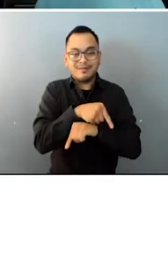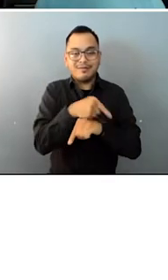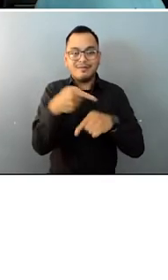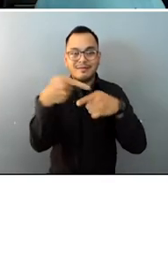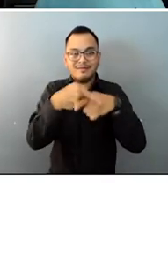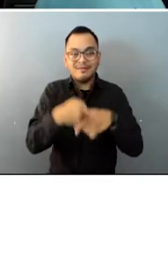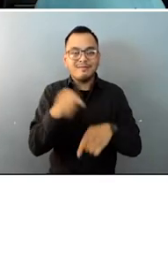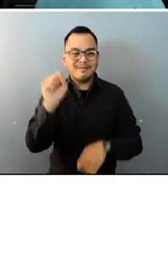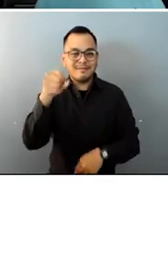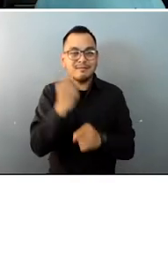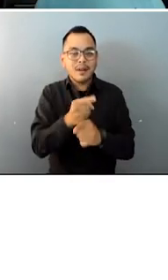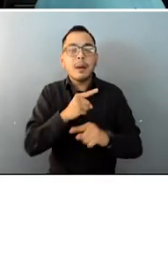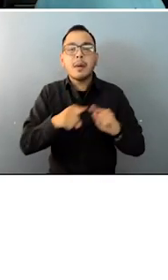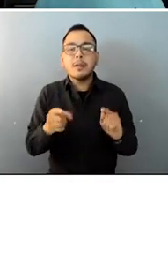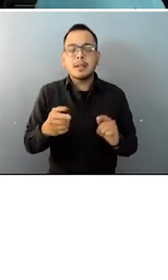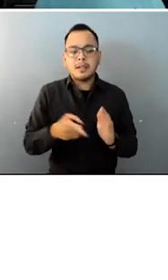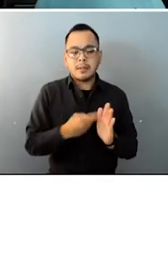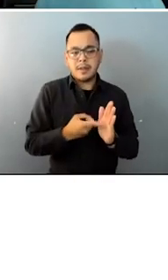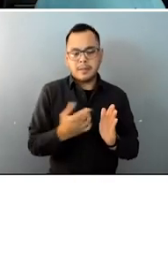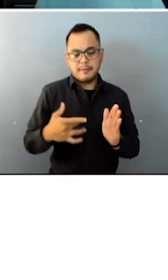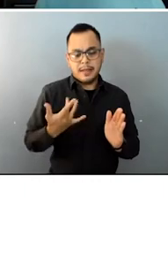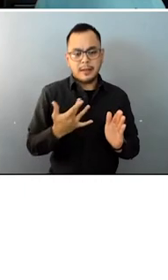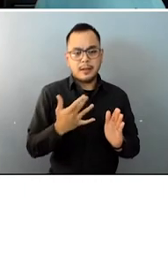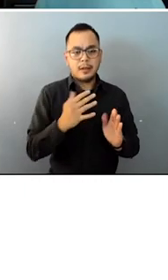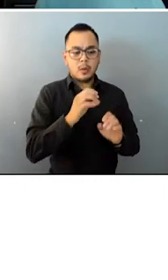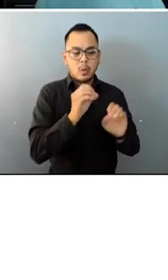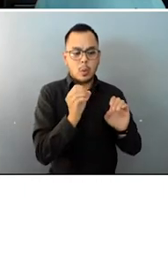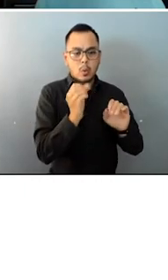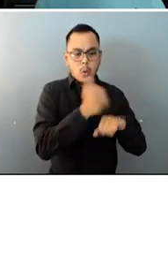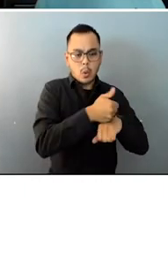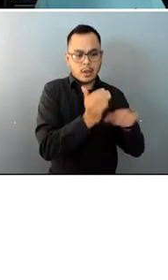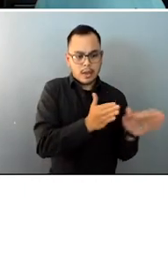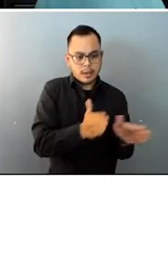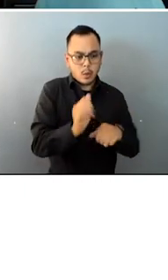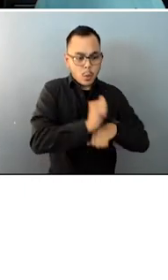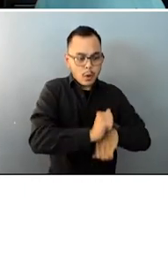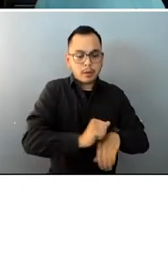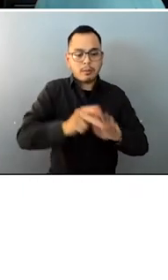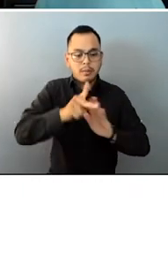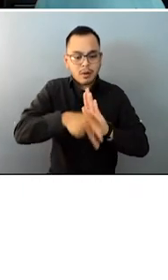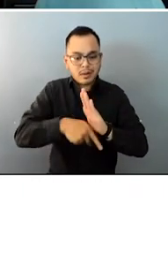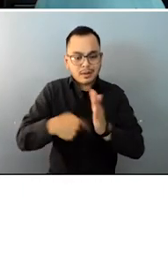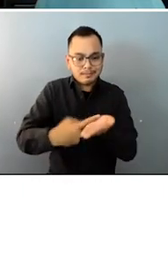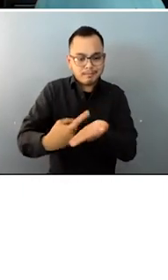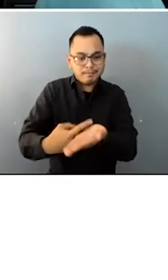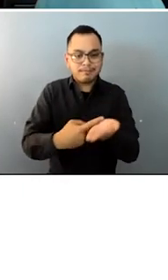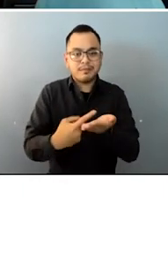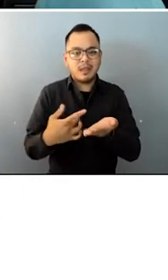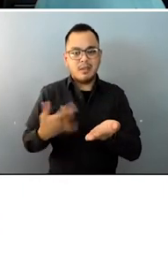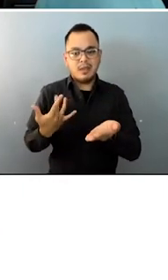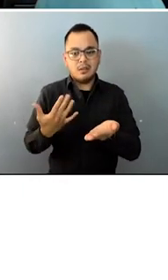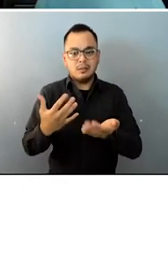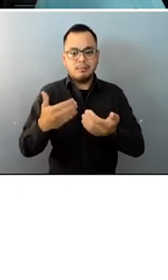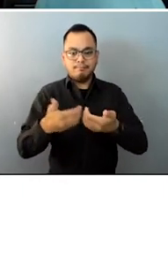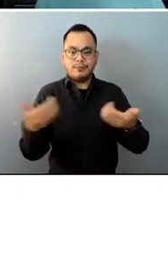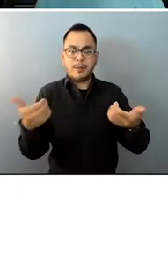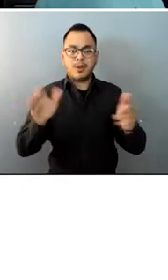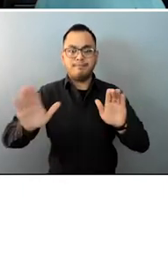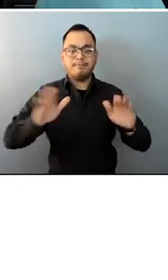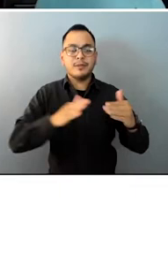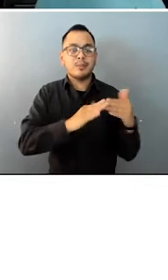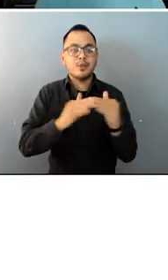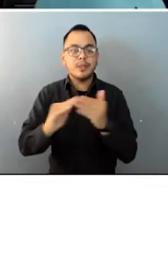where sometimes, like, the organizing work or the policy discourse, you know, behaves as though we're separate